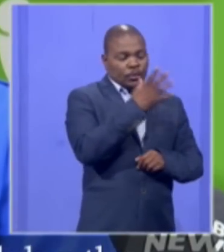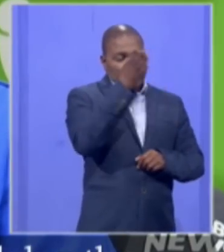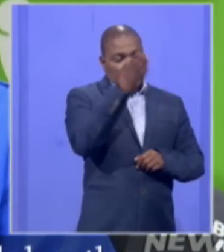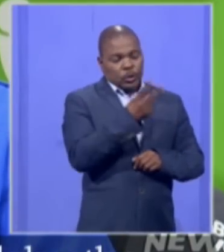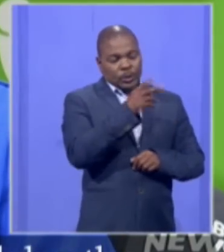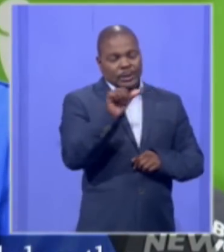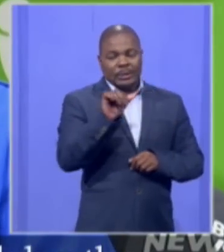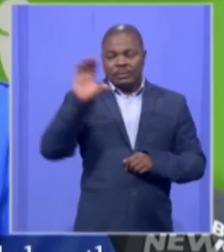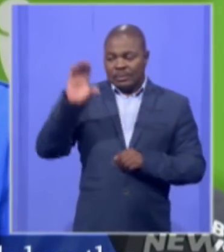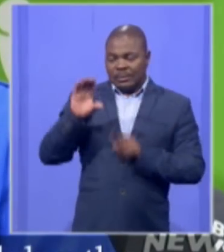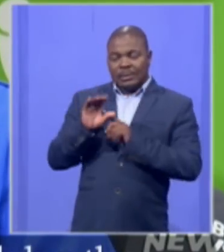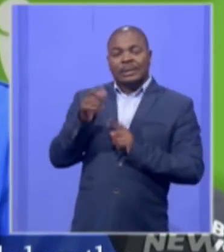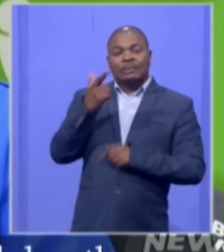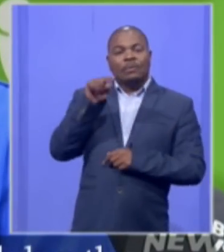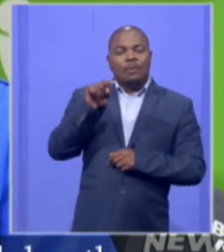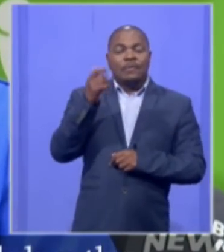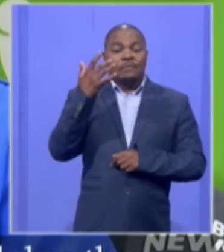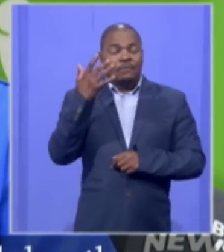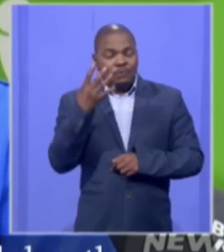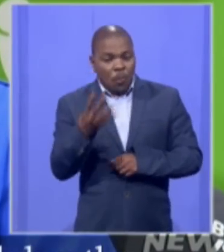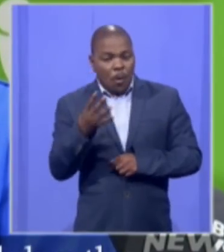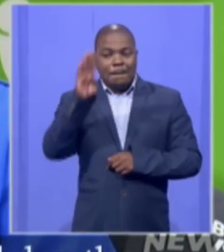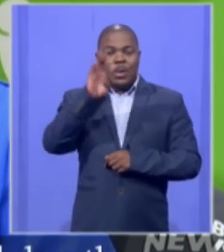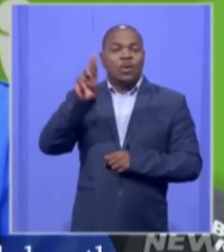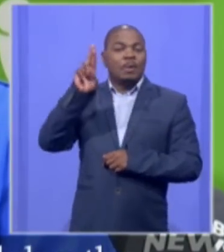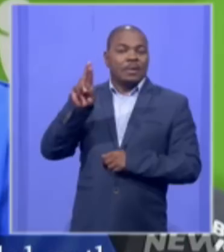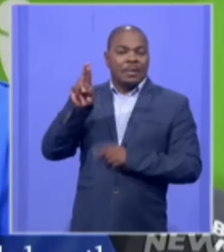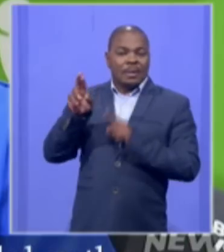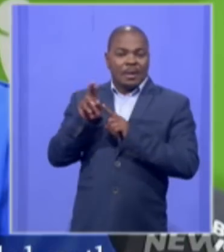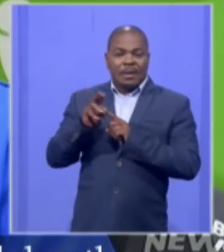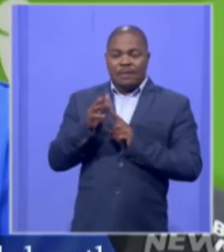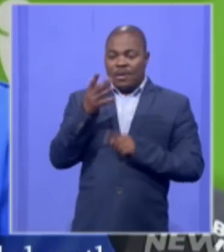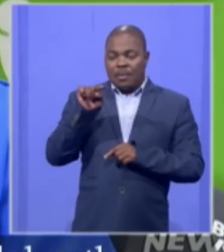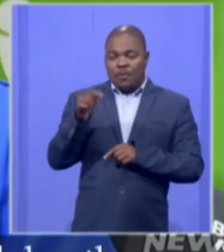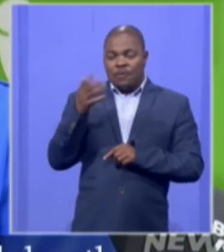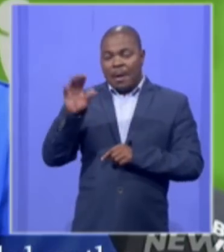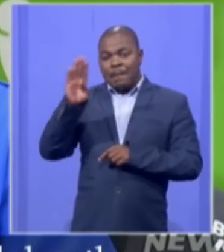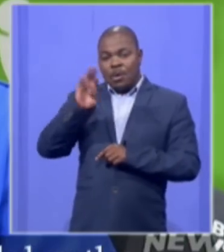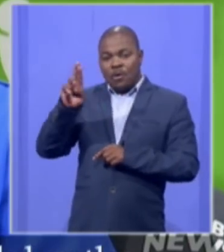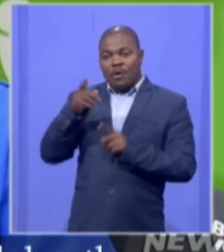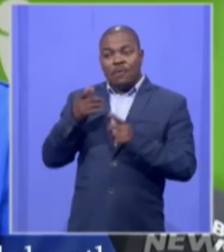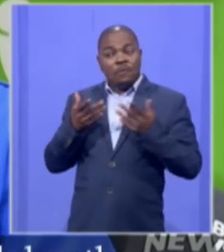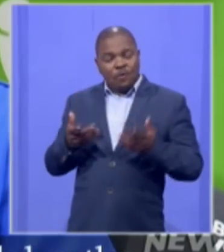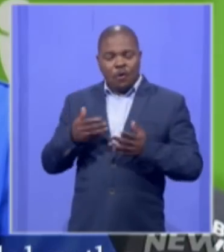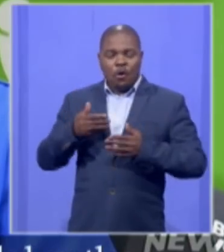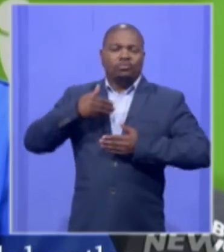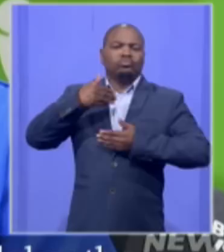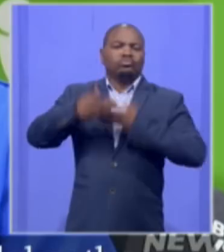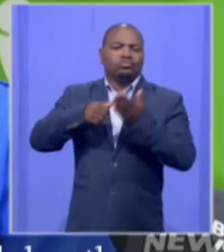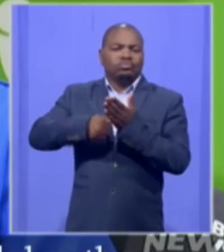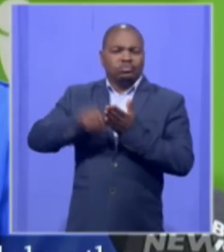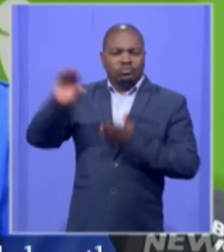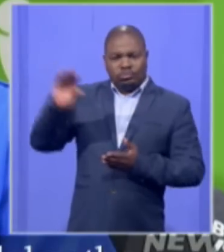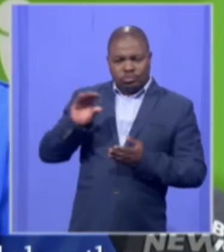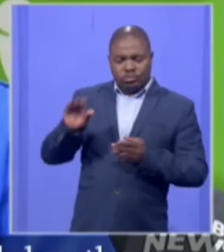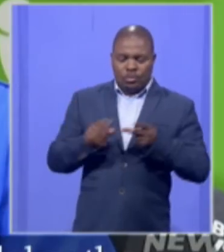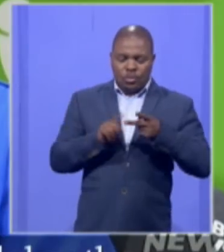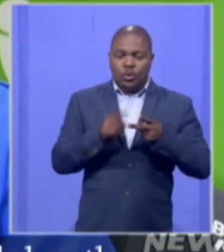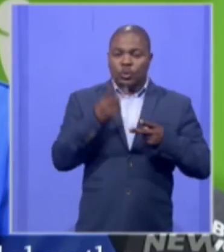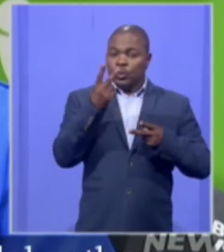2025-2026 amount to 7.4 billion, which comprise of 5.5 billion for operational grants, 2 billion